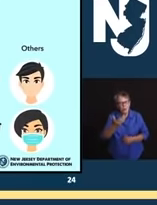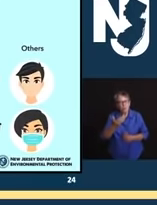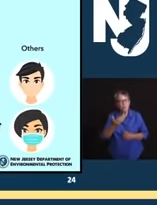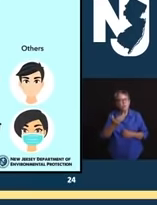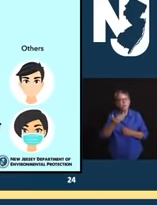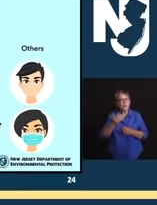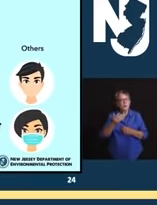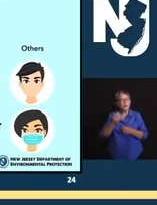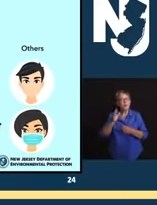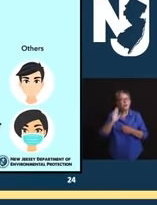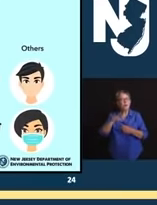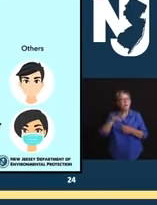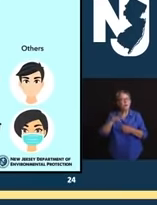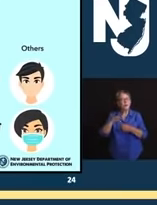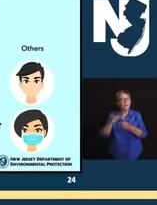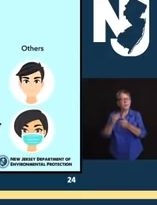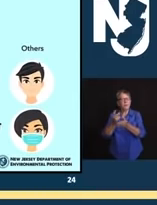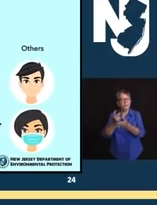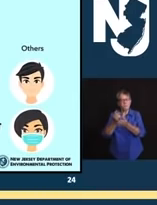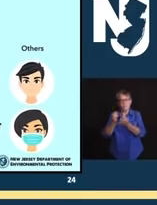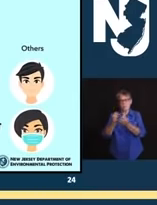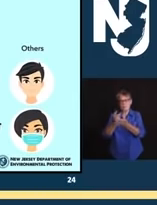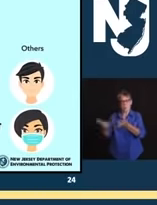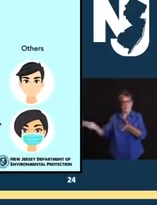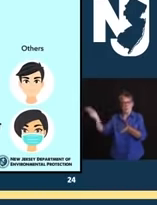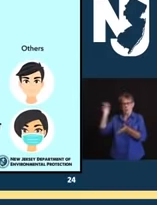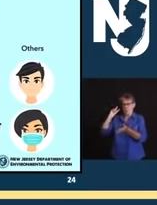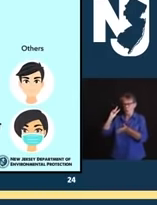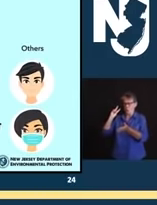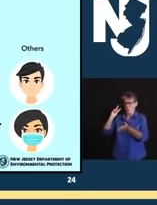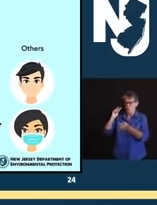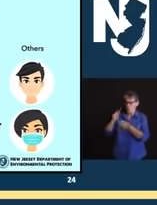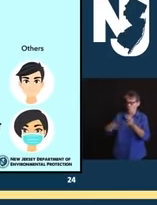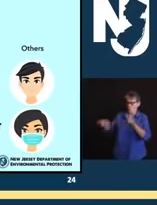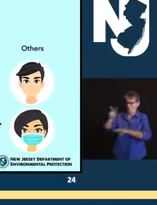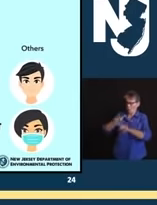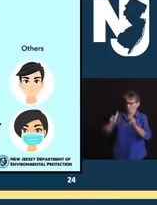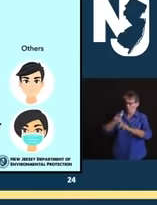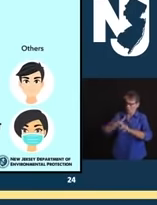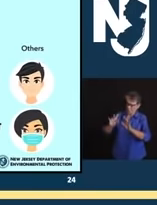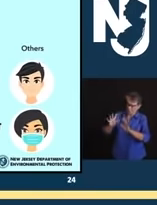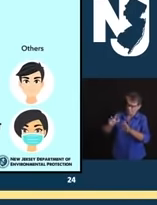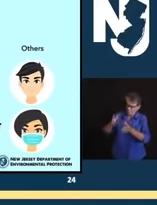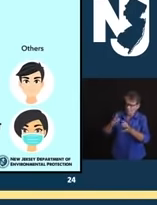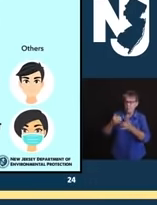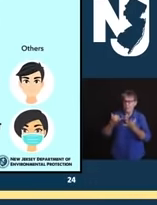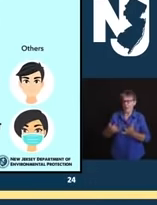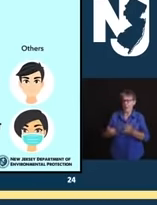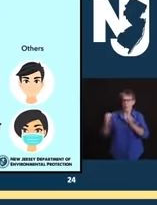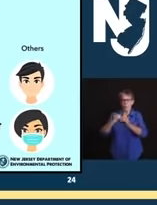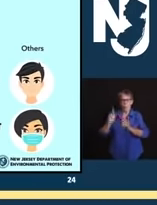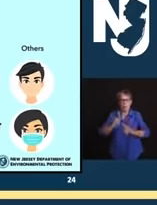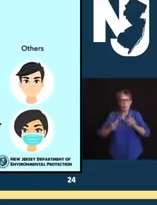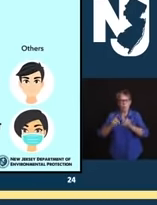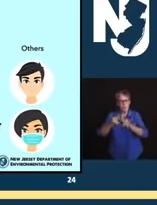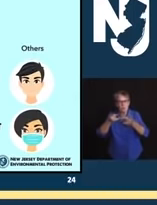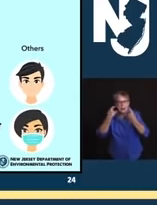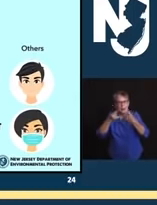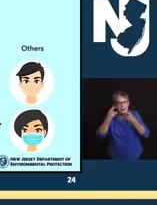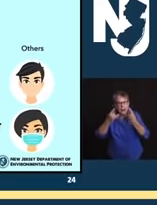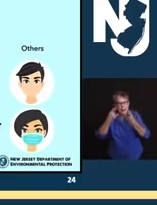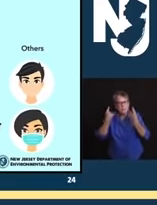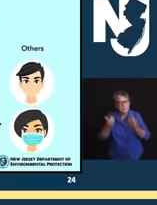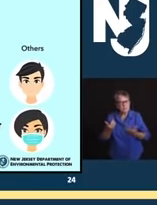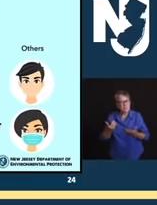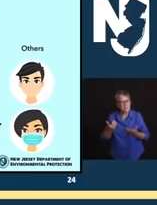were still too many people who were not doing that. If we are to defeat this virus, we need everyone to pull together. We've done